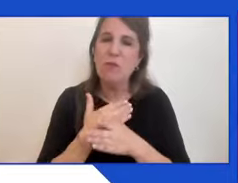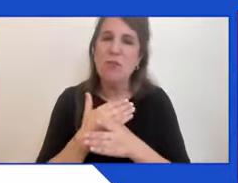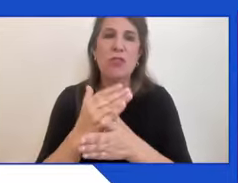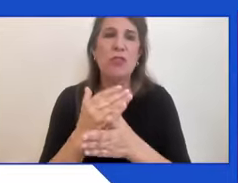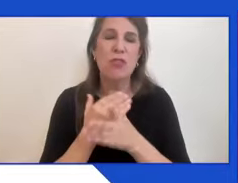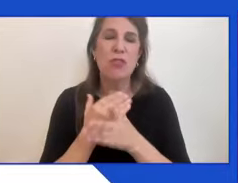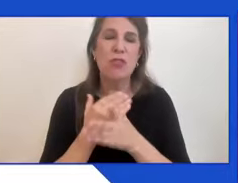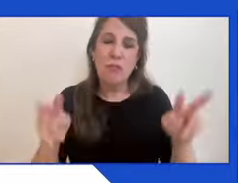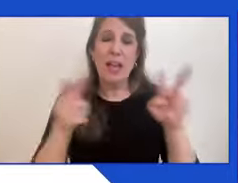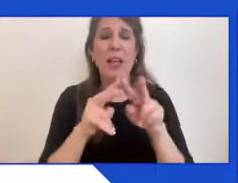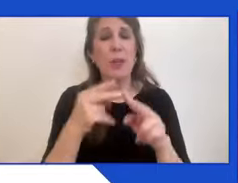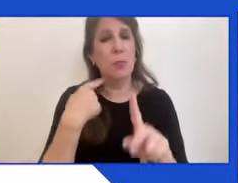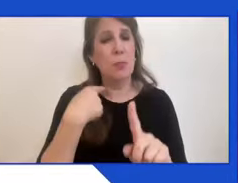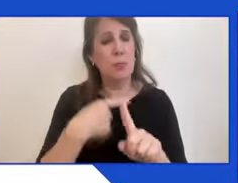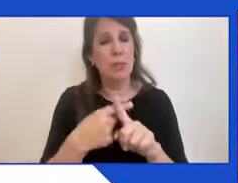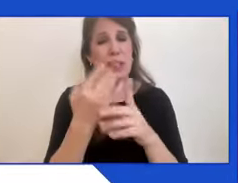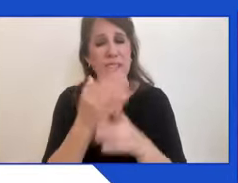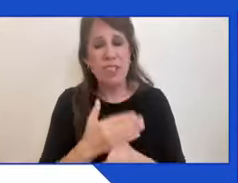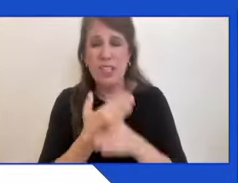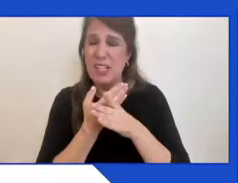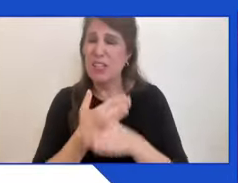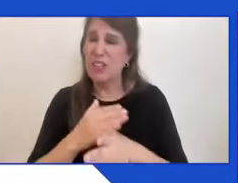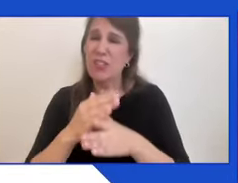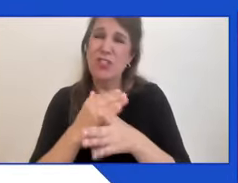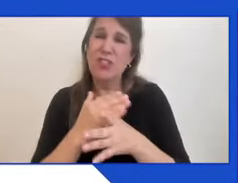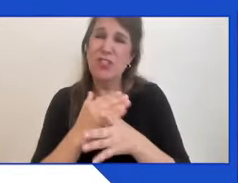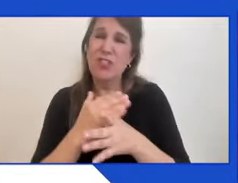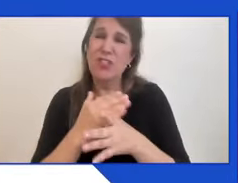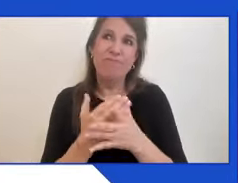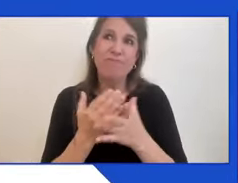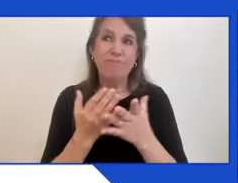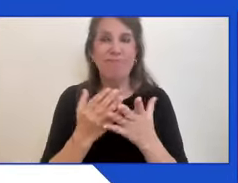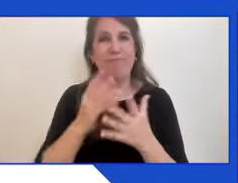interests. But the moral case for Israel